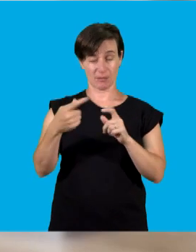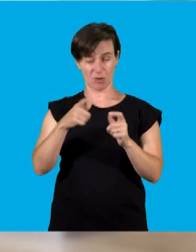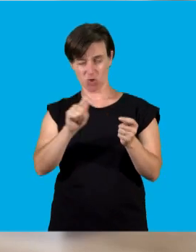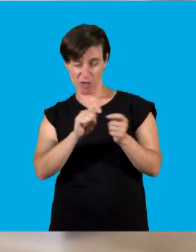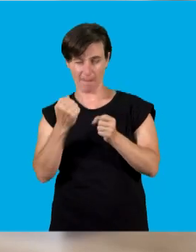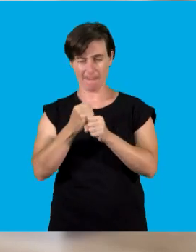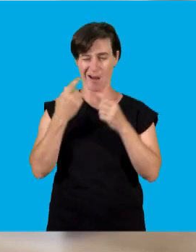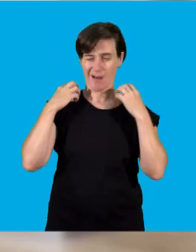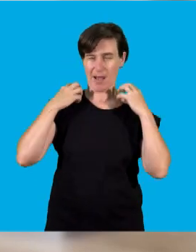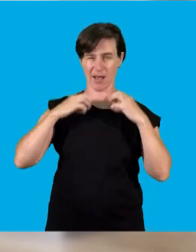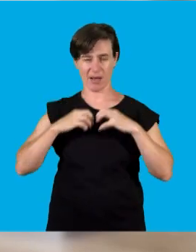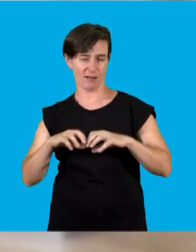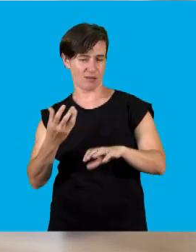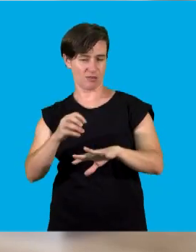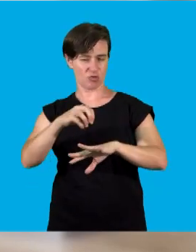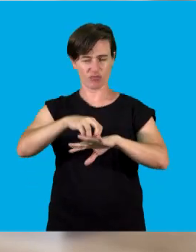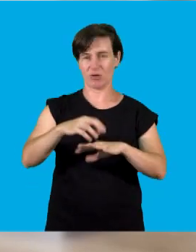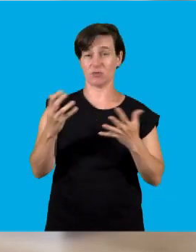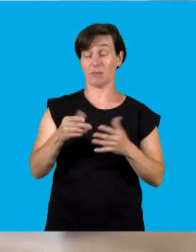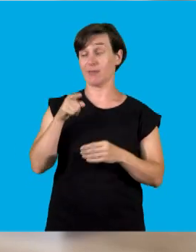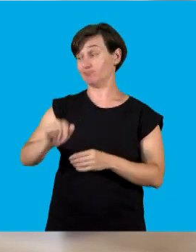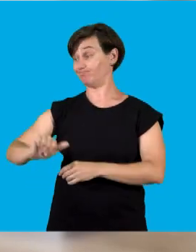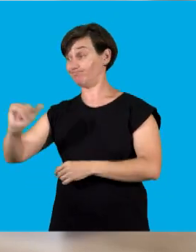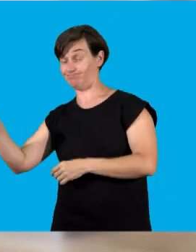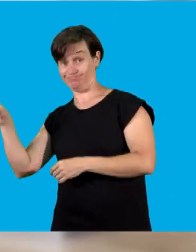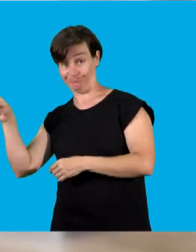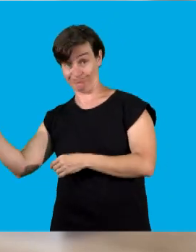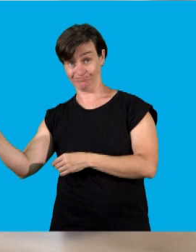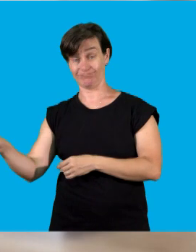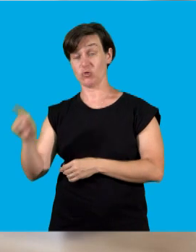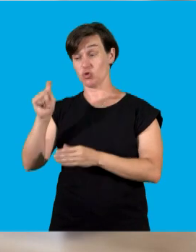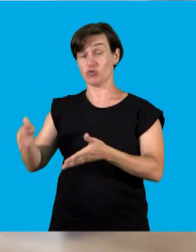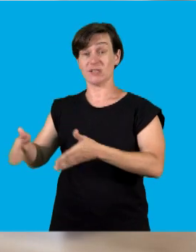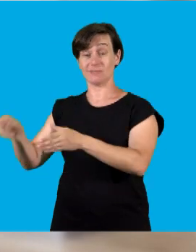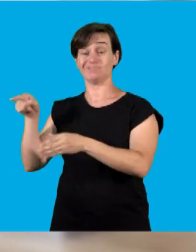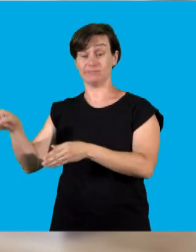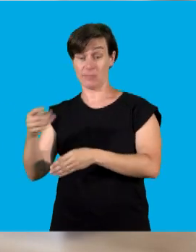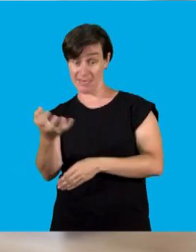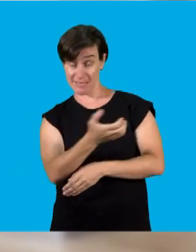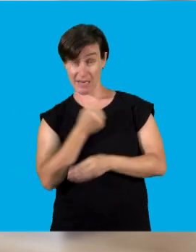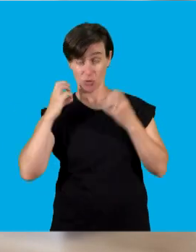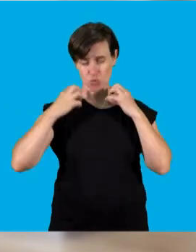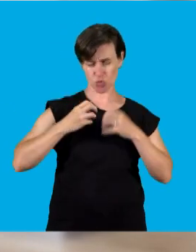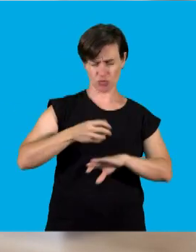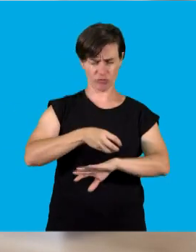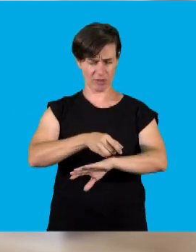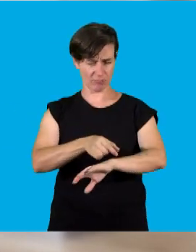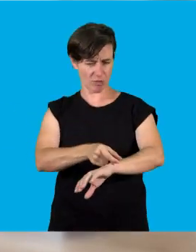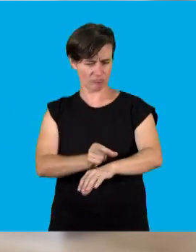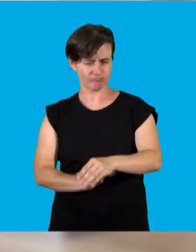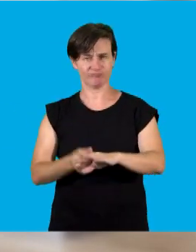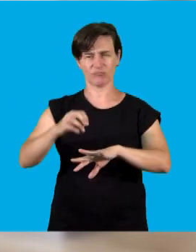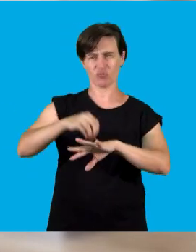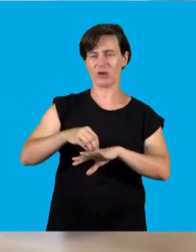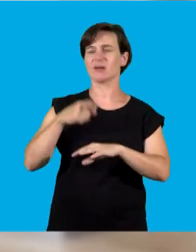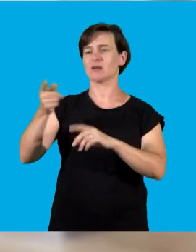into jewelry, there comes in a tertiary sector, whereby they transport those jewelry into different jewelry shops, whereby we are